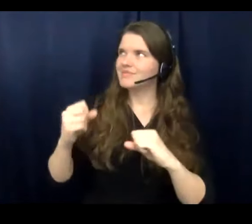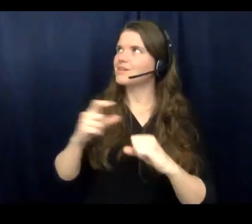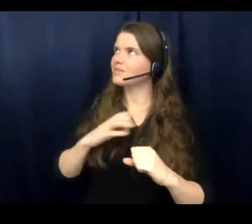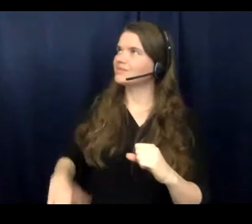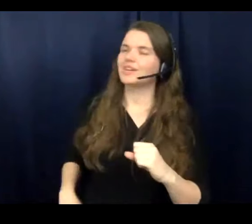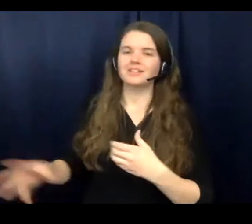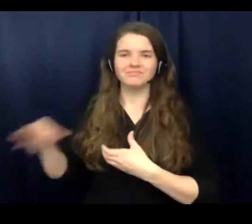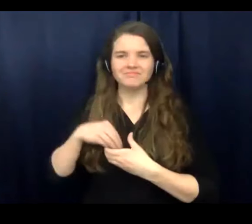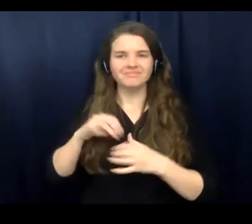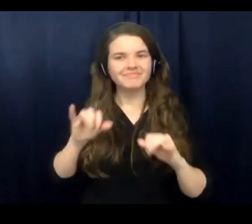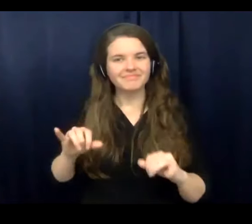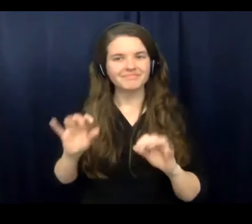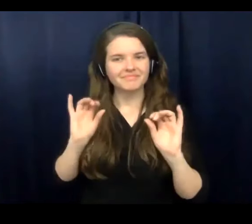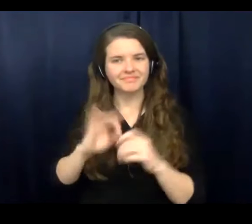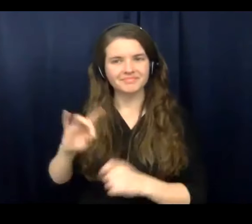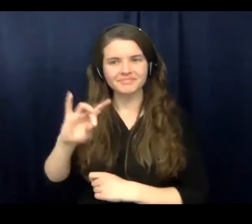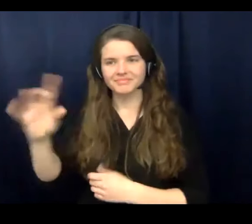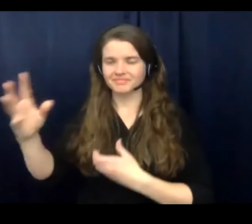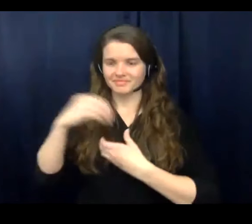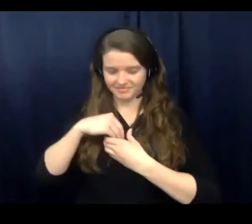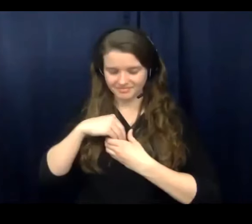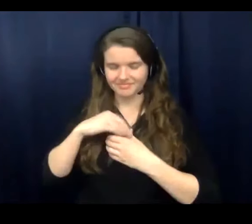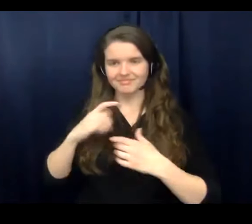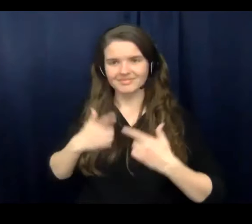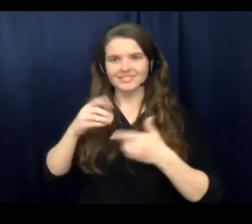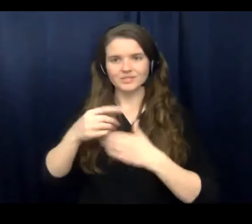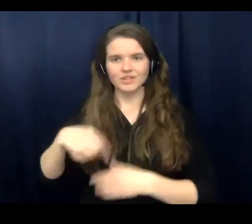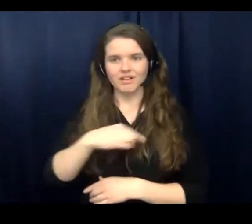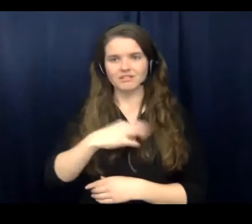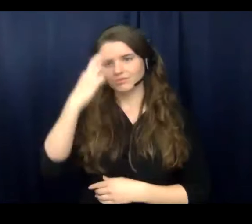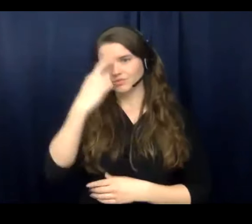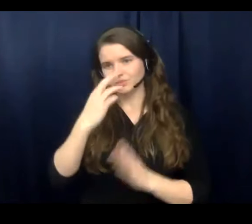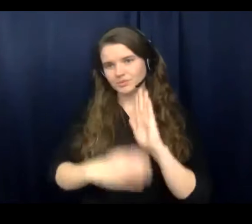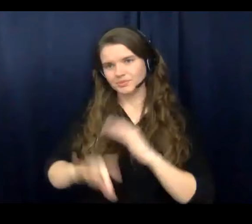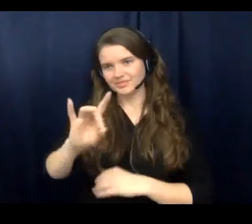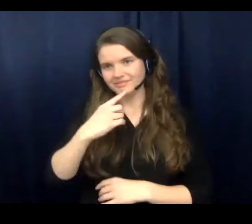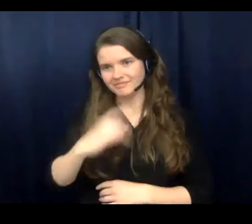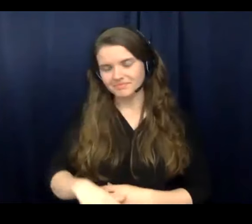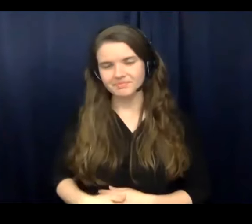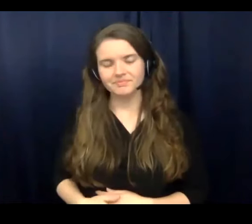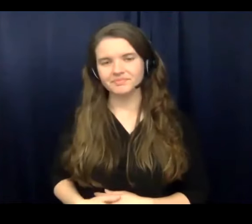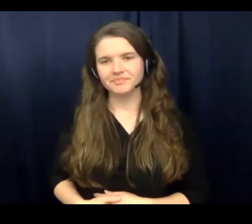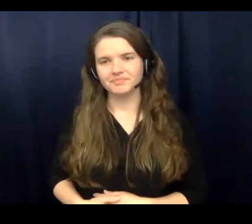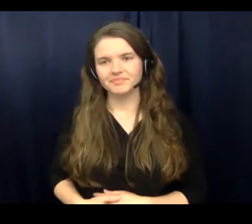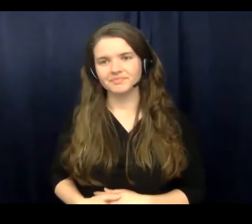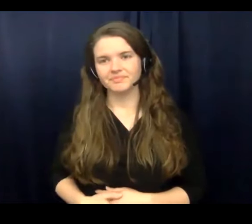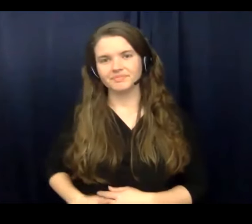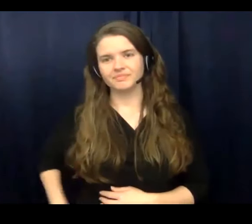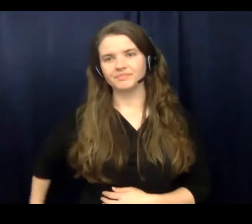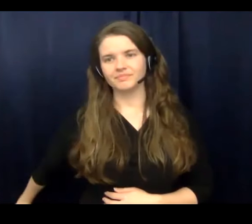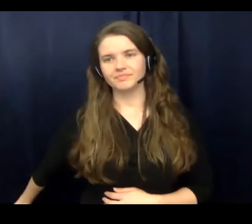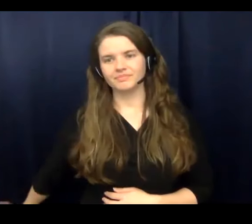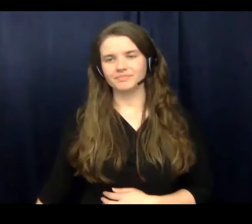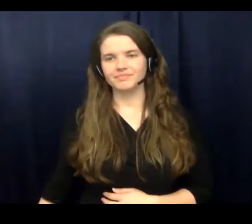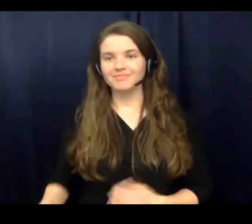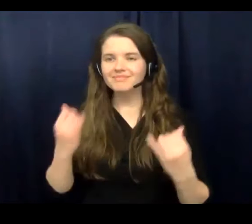Spirit that raised Christ from the dead lives in us, as Romans chapter 8 tells us. And, you know, as I wrap this up,